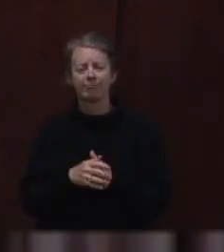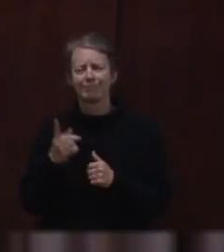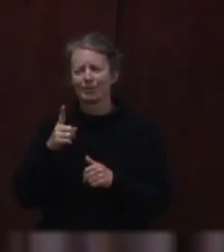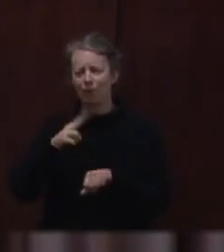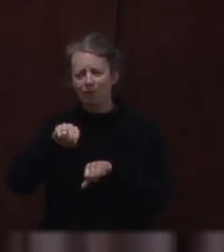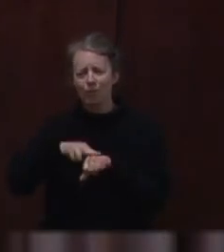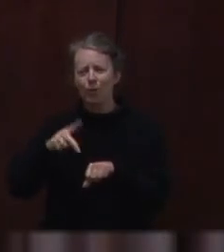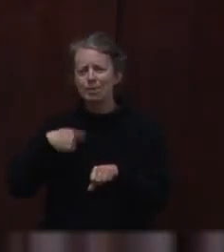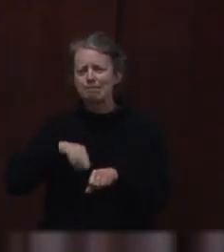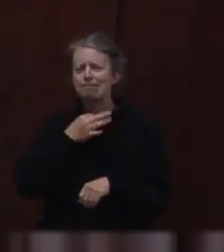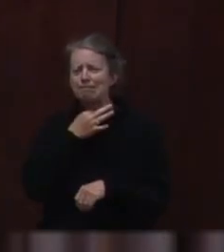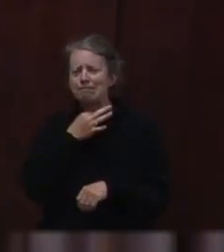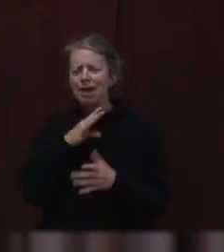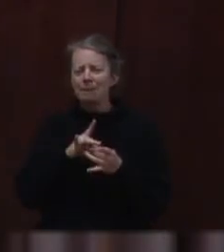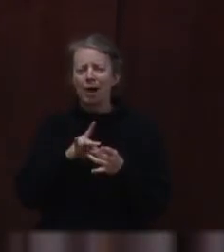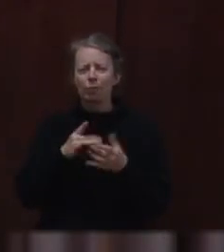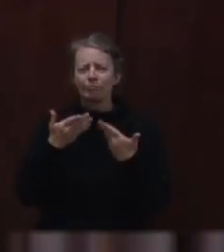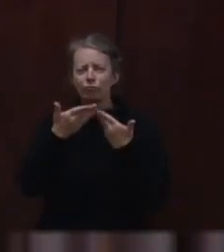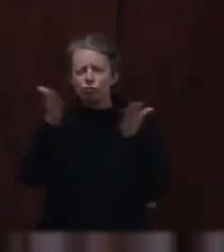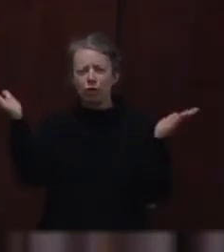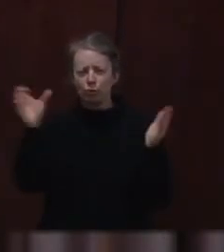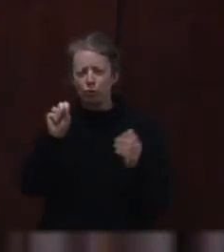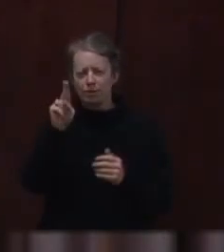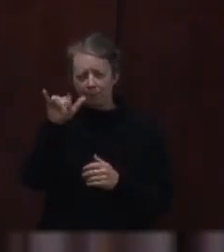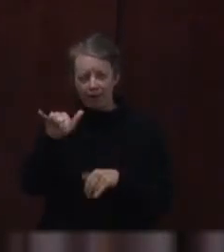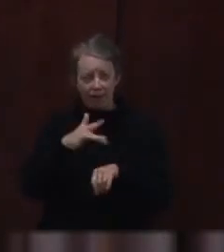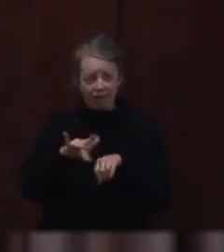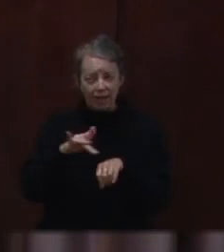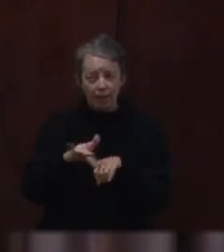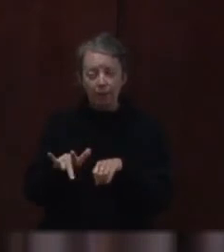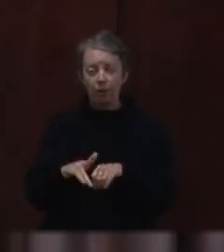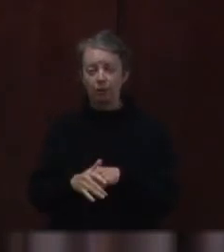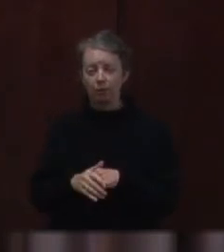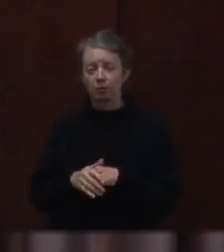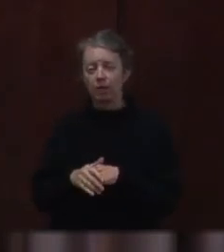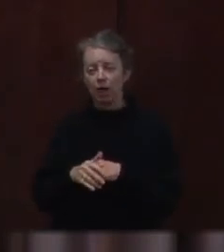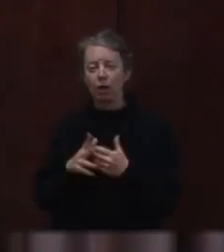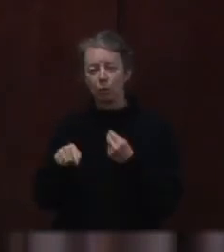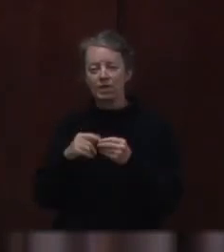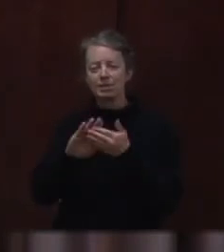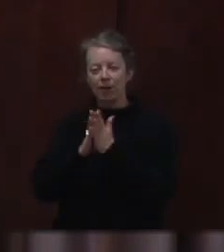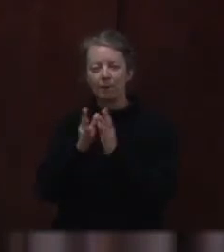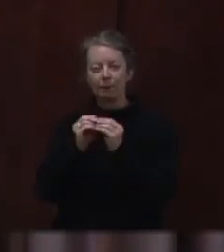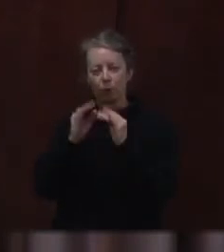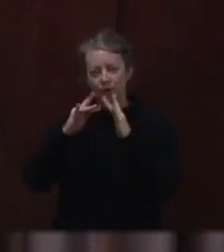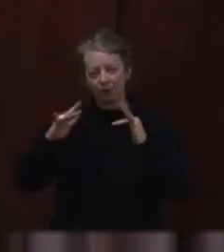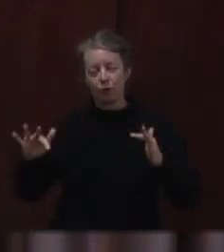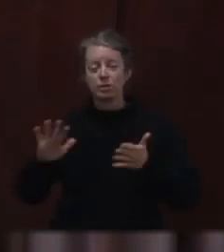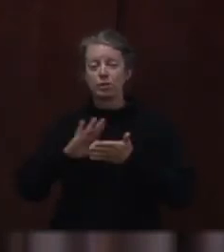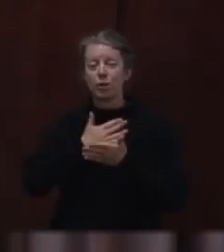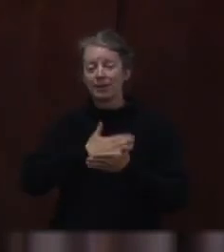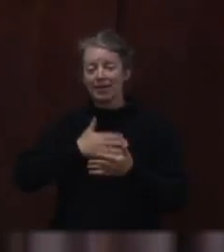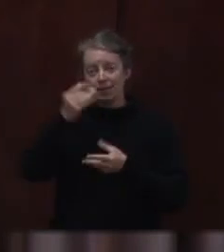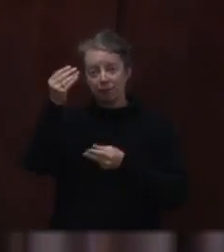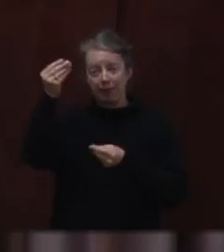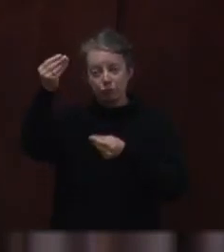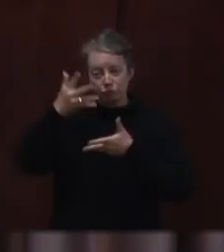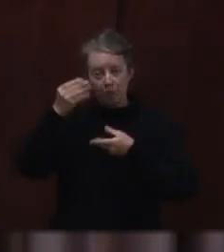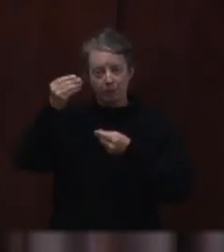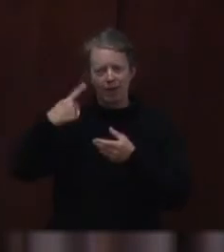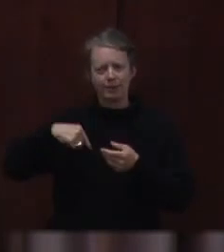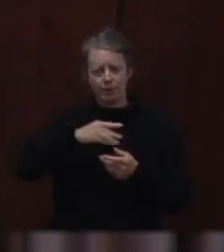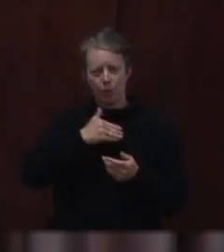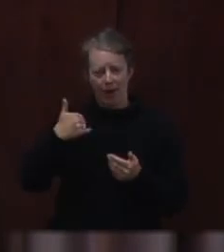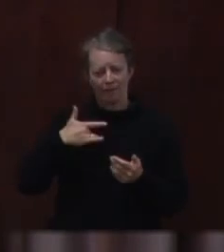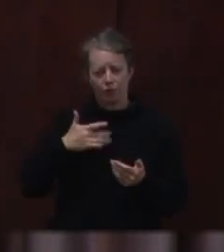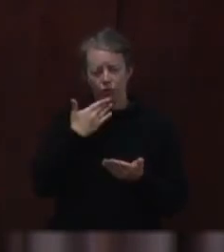curious about how that overall supply is working out, especially as it gets more diversified. So please keep us posted on that so we can have a sense for sort of how